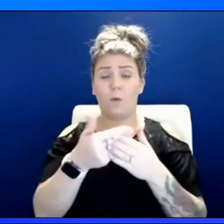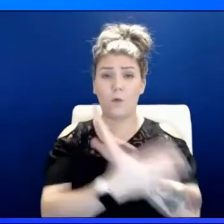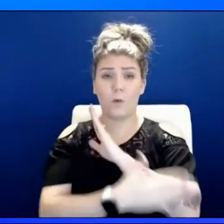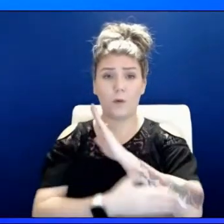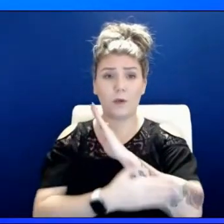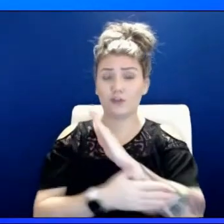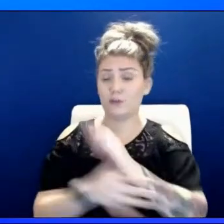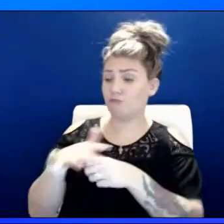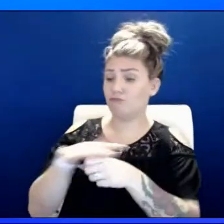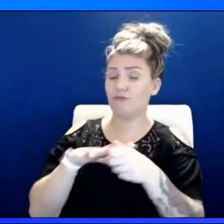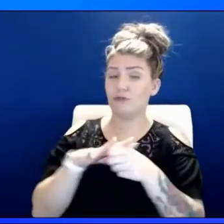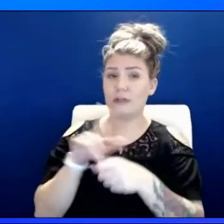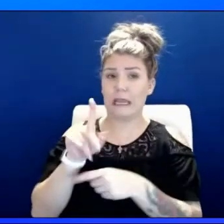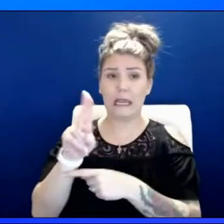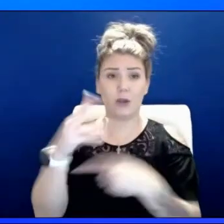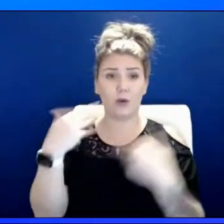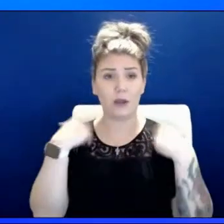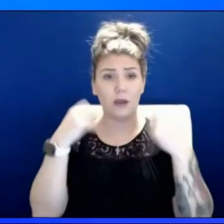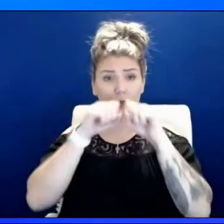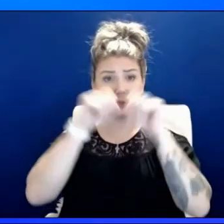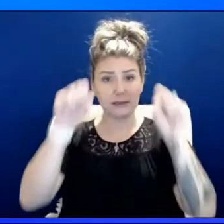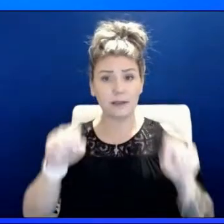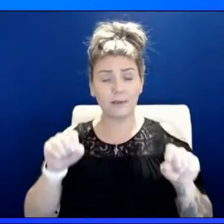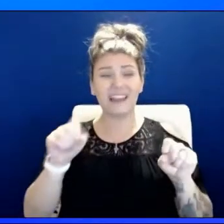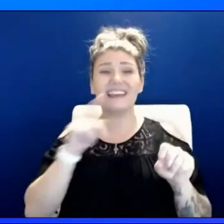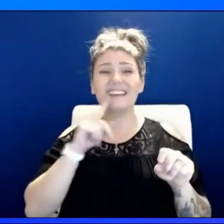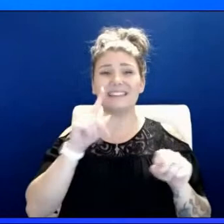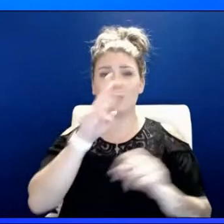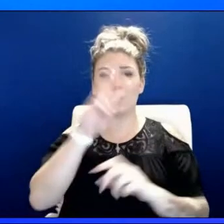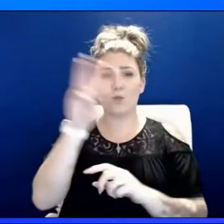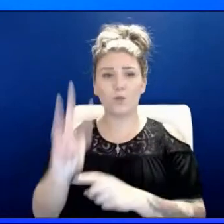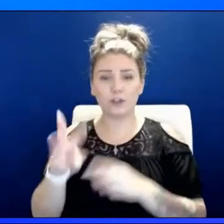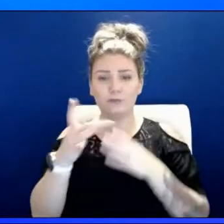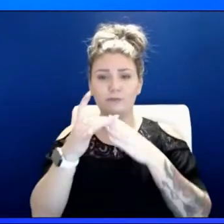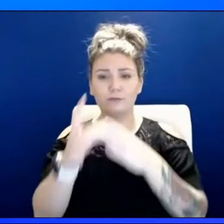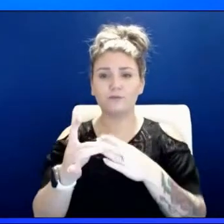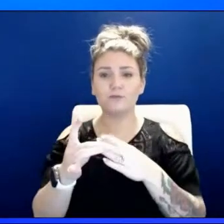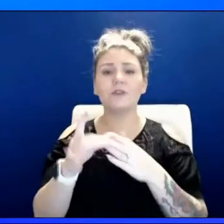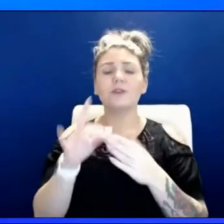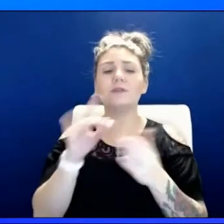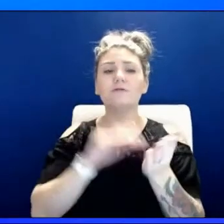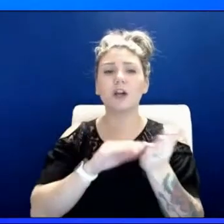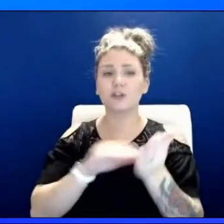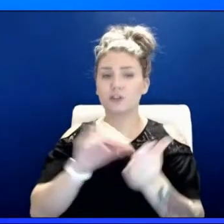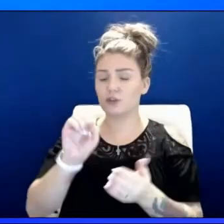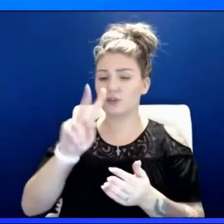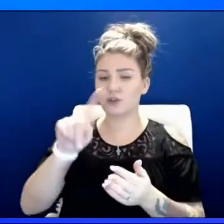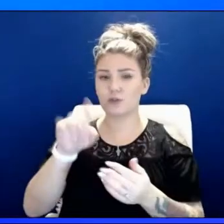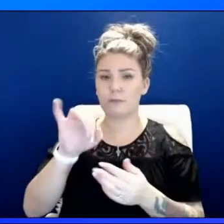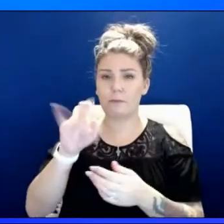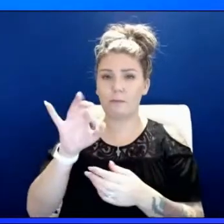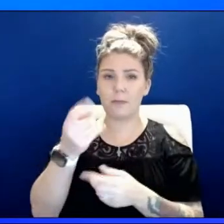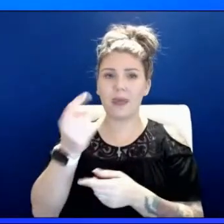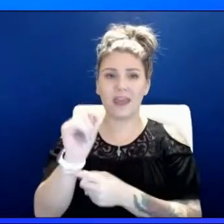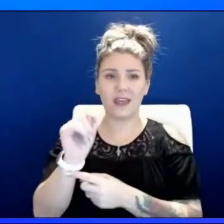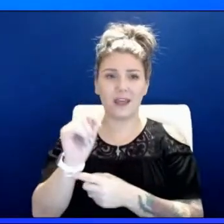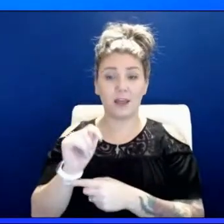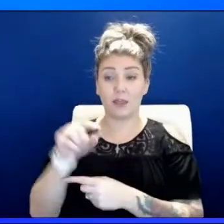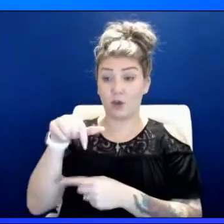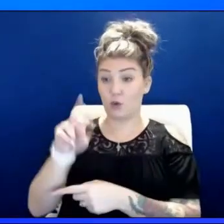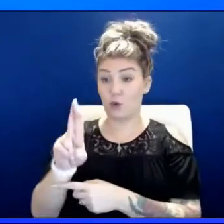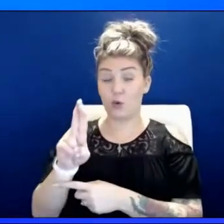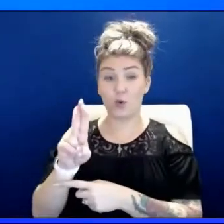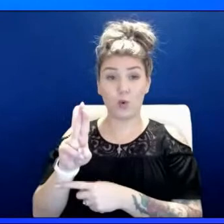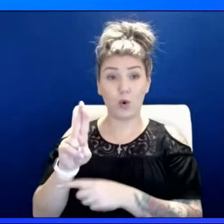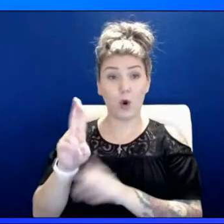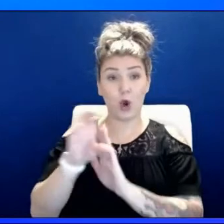at KU Wichita, led by Dr. Tiffany Schwarzenegger-Schmidt. The QR code is there to email them if